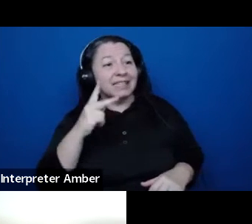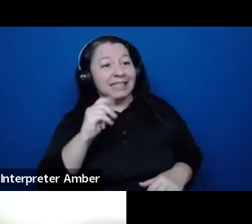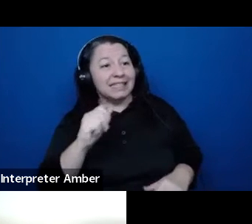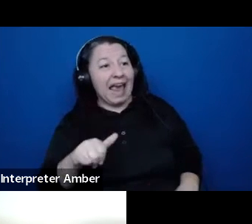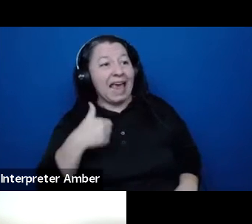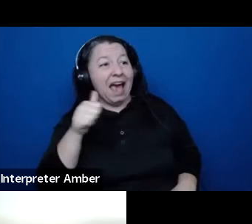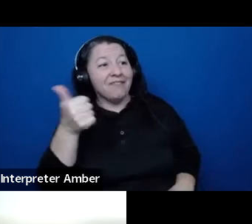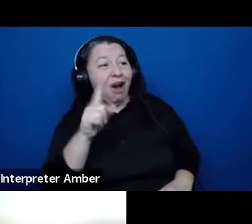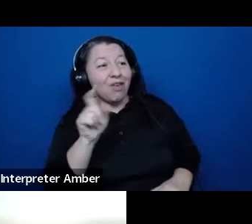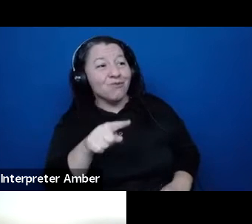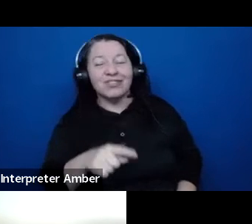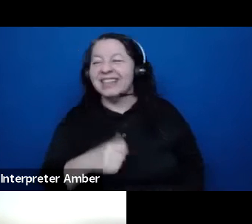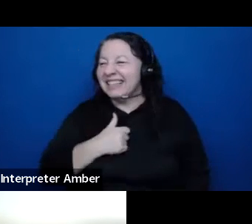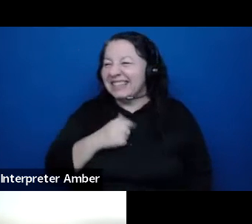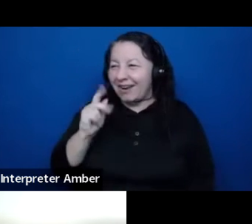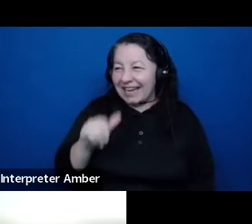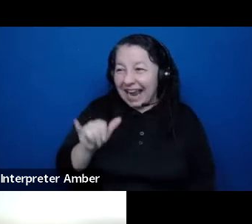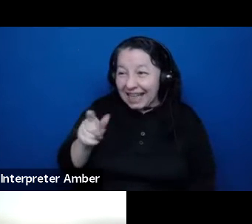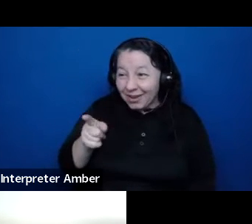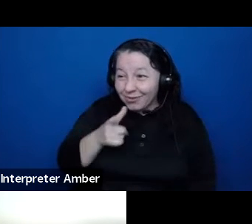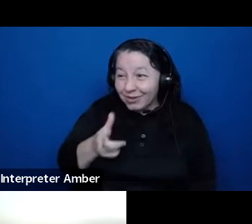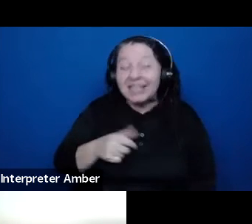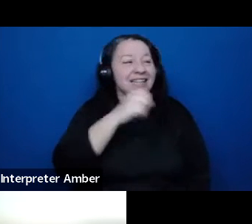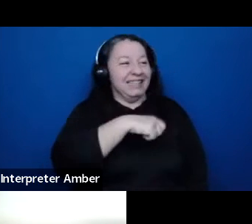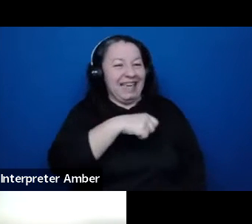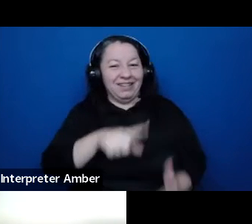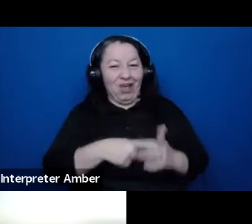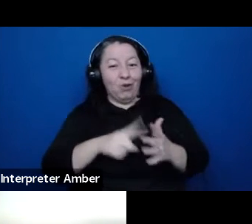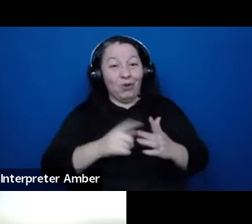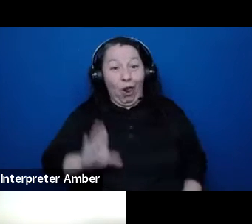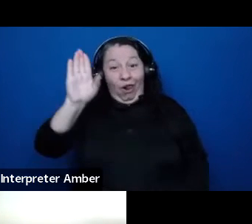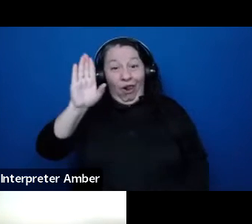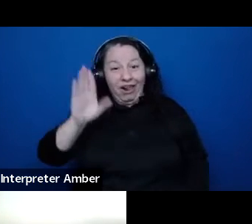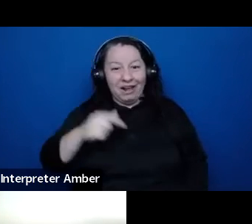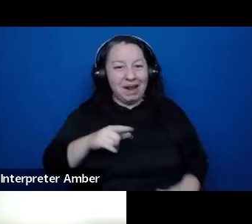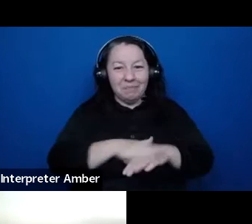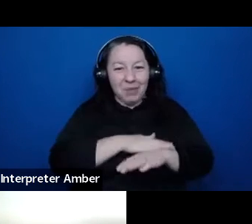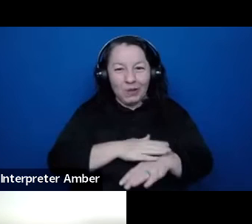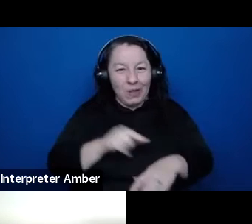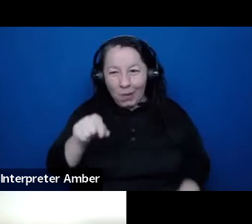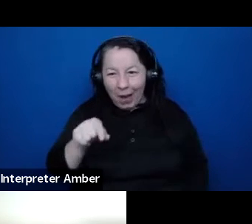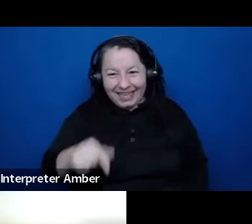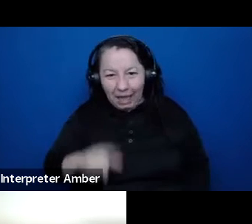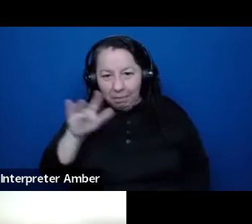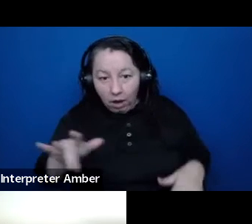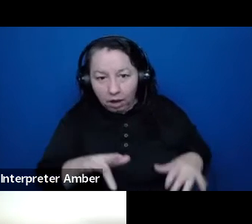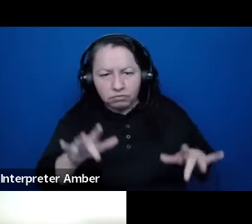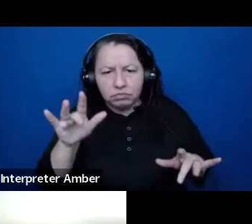Oh, sorry, Kay, is that you? Yeah, I was starting to put my hand up, but I'm so slow on